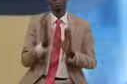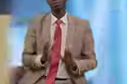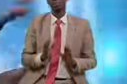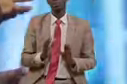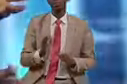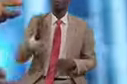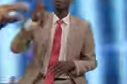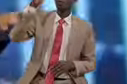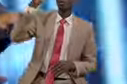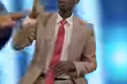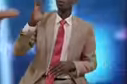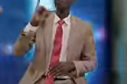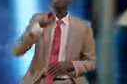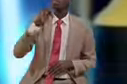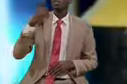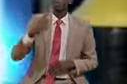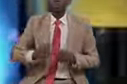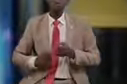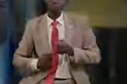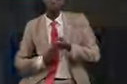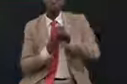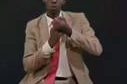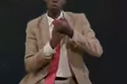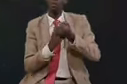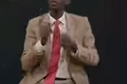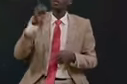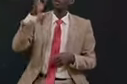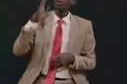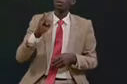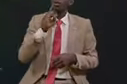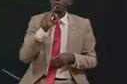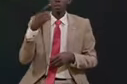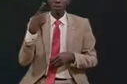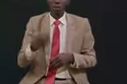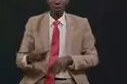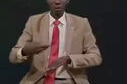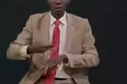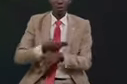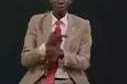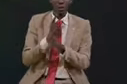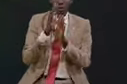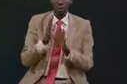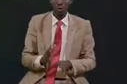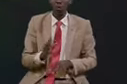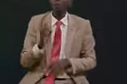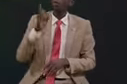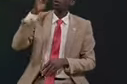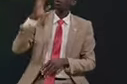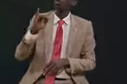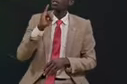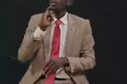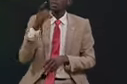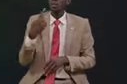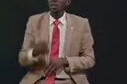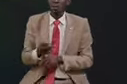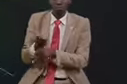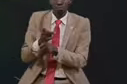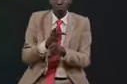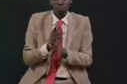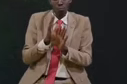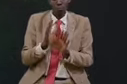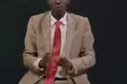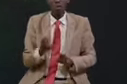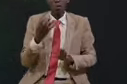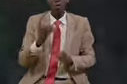the support. God is the shepherd. God is the caretaker of everything that